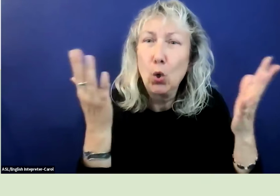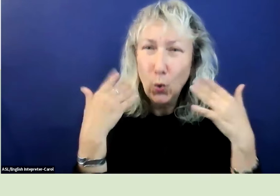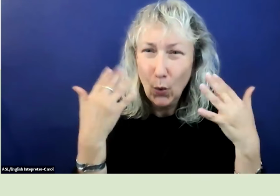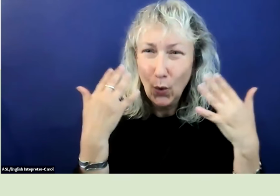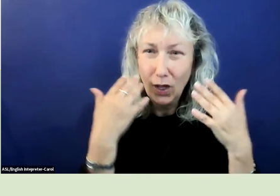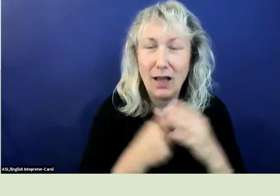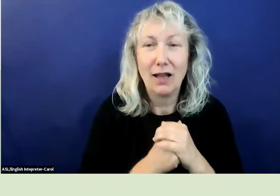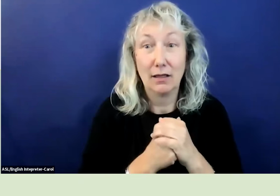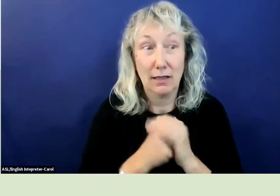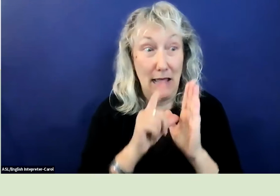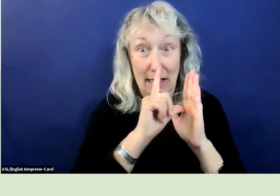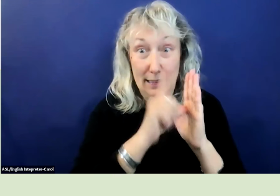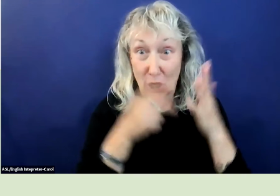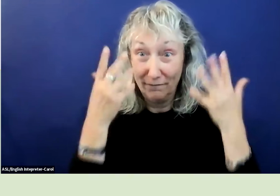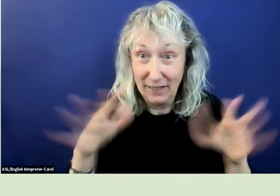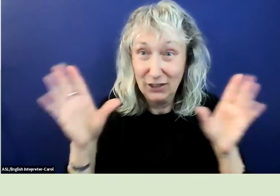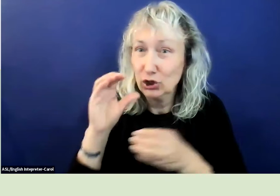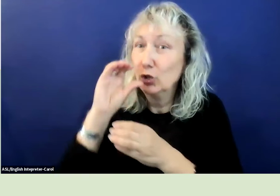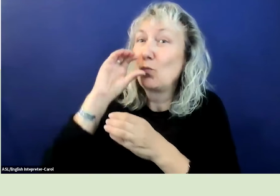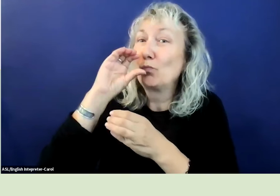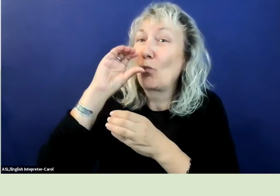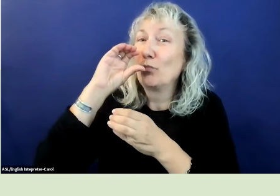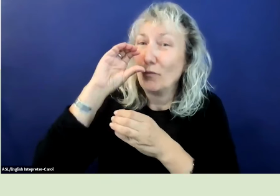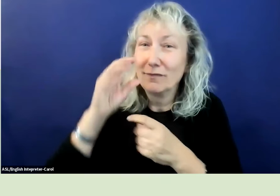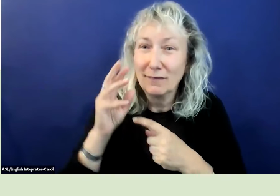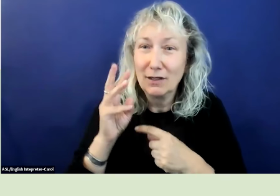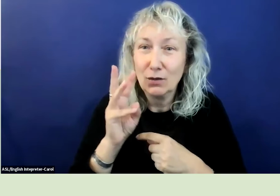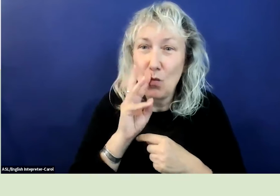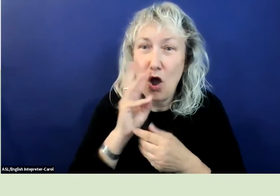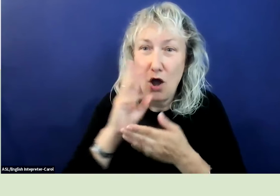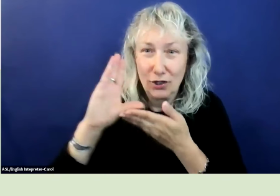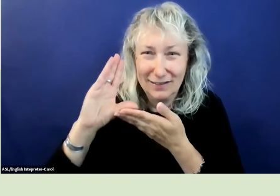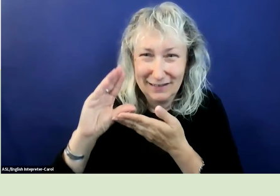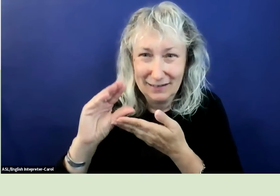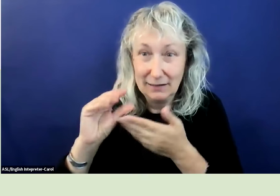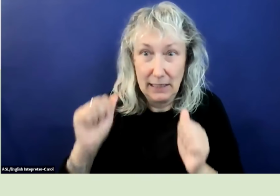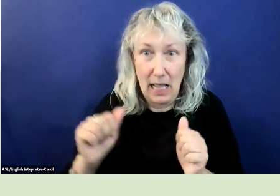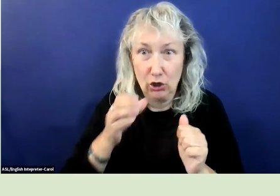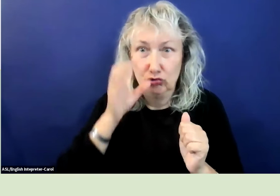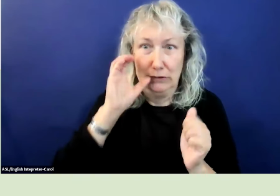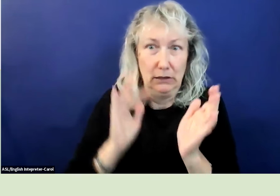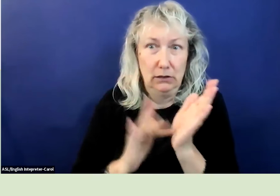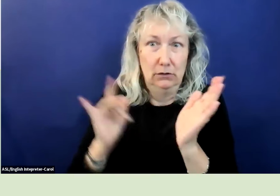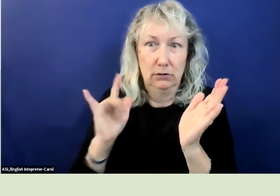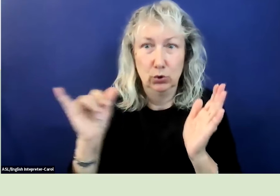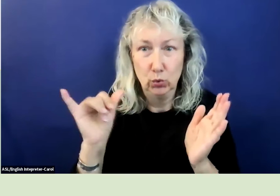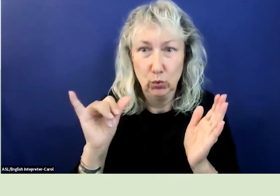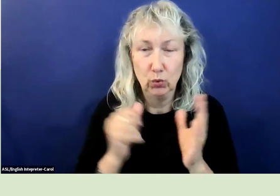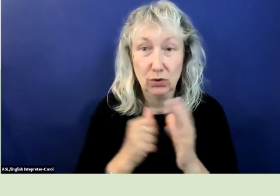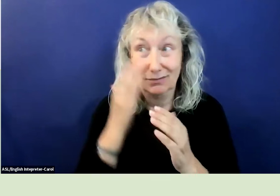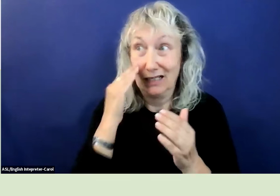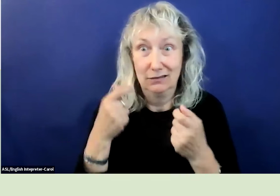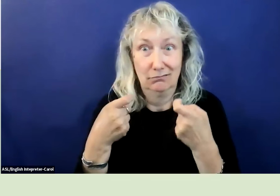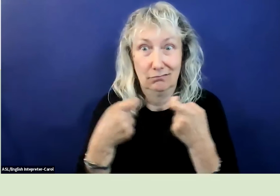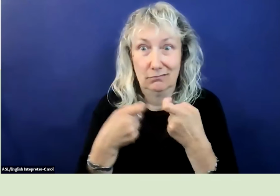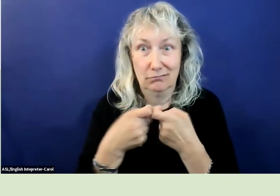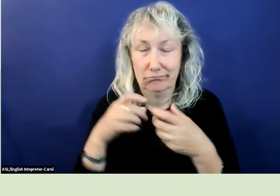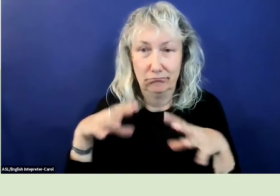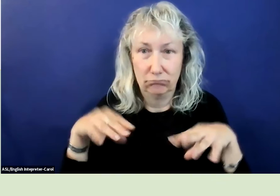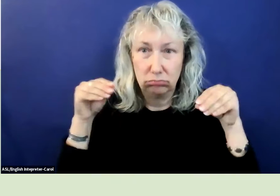also use the bottled water to drink once the ice is melted. And the third one is also the